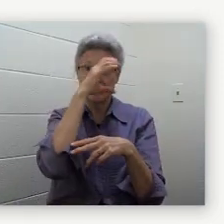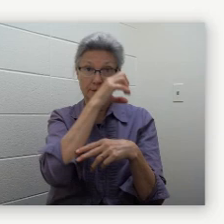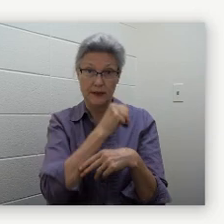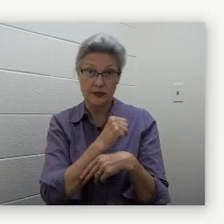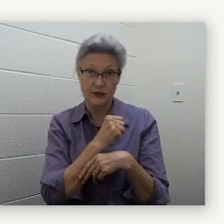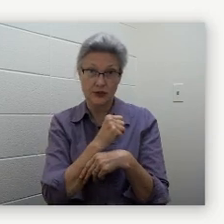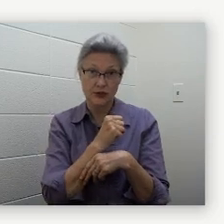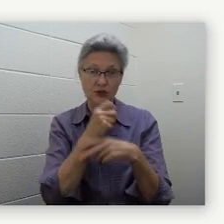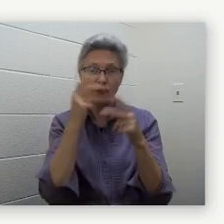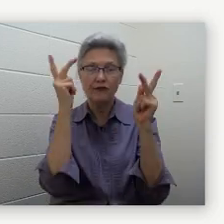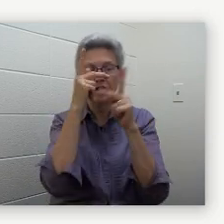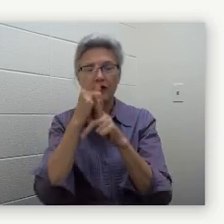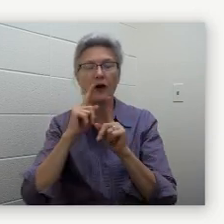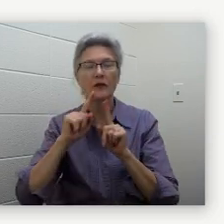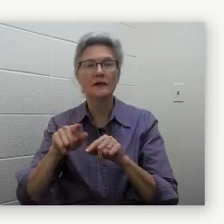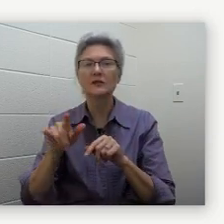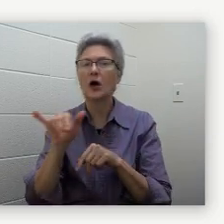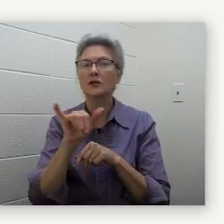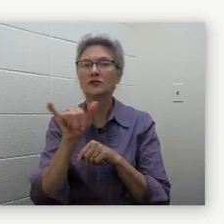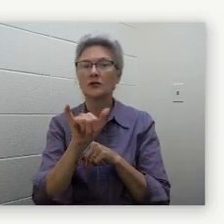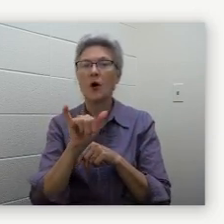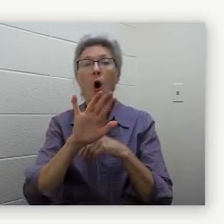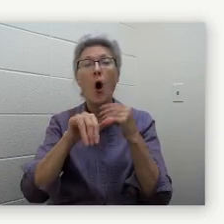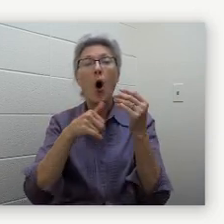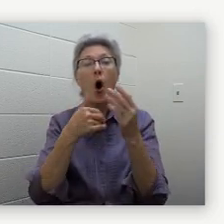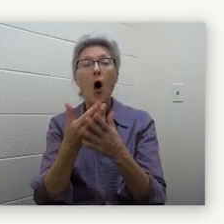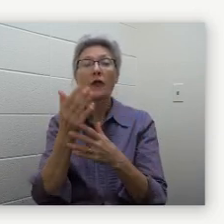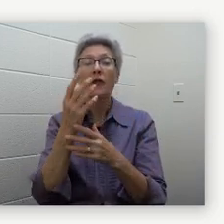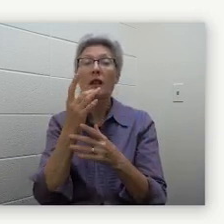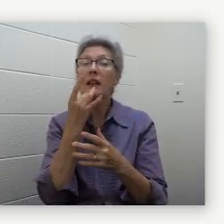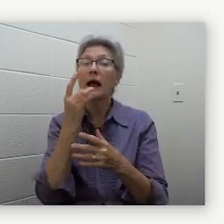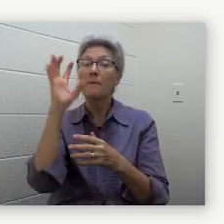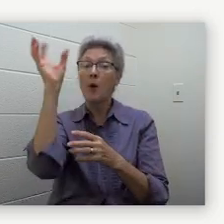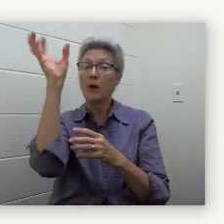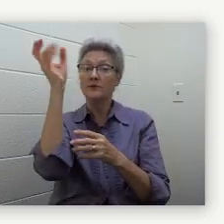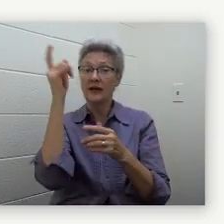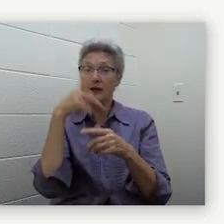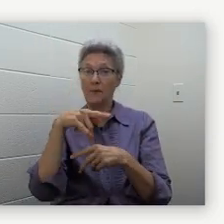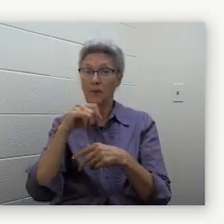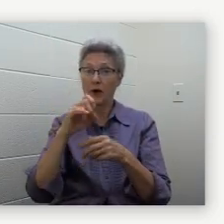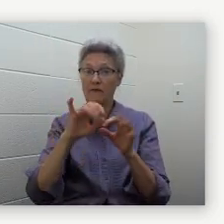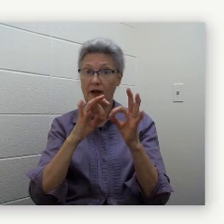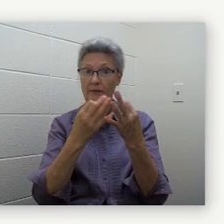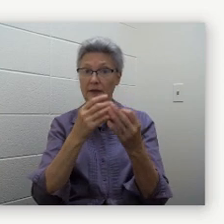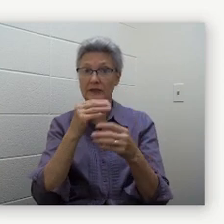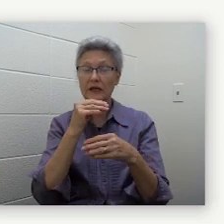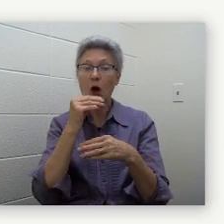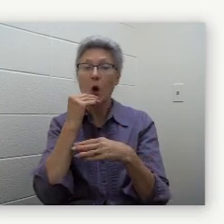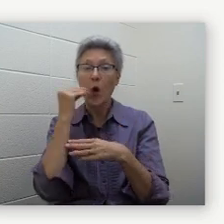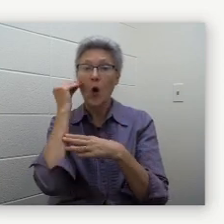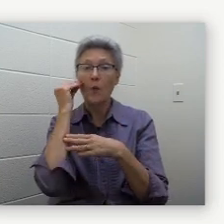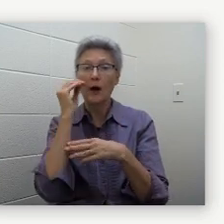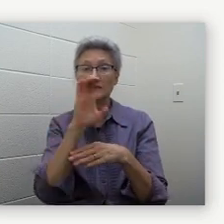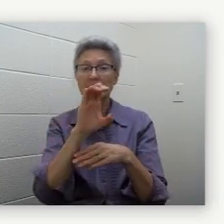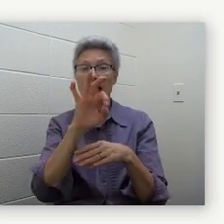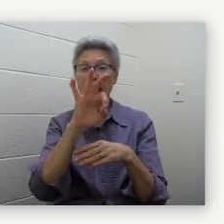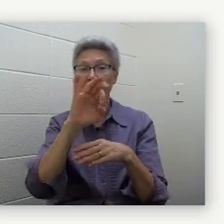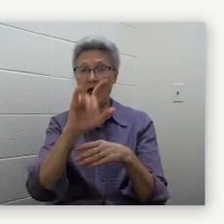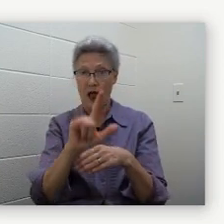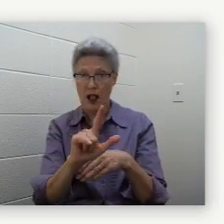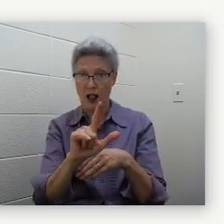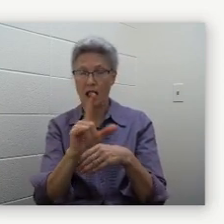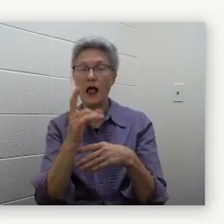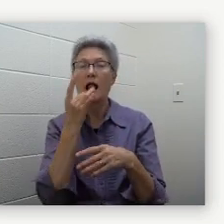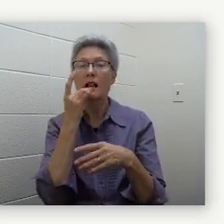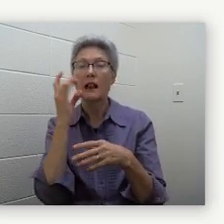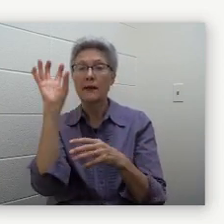the Park family's home are CFL light bulbs. CFL stands for compact fluorescent lights, so it's a type of light